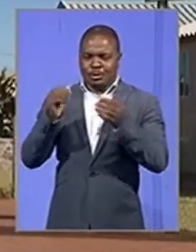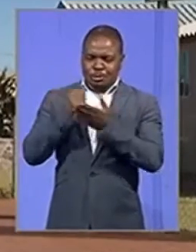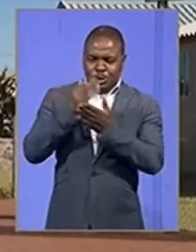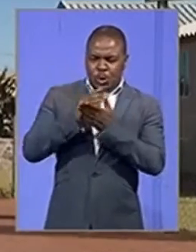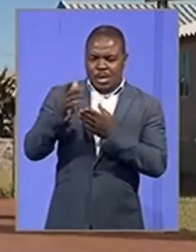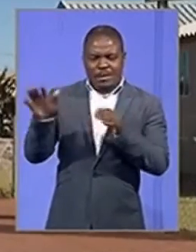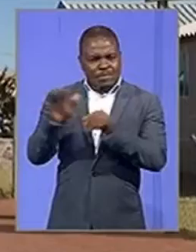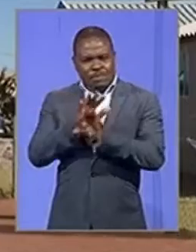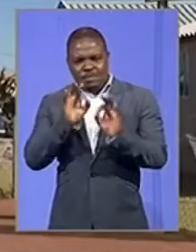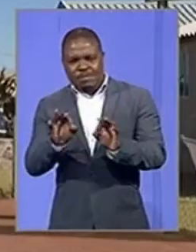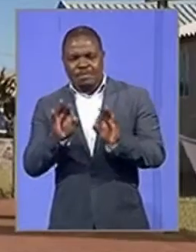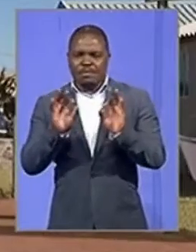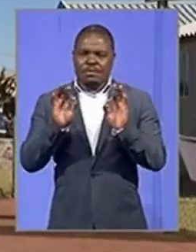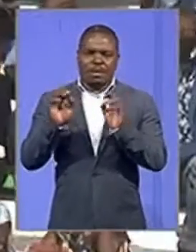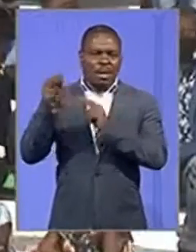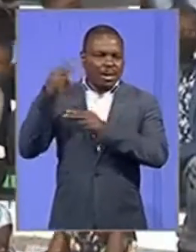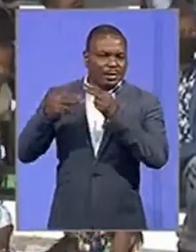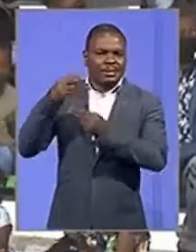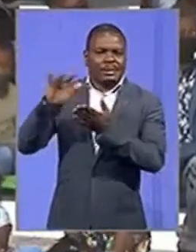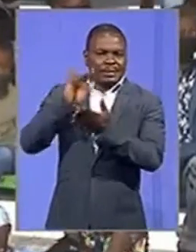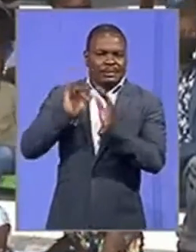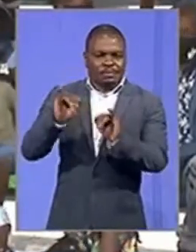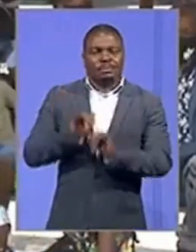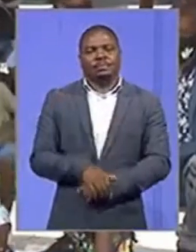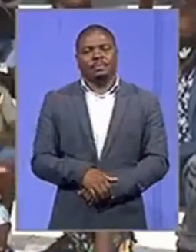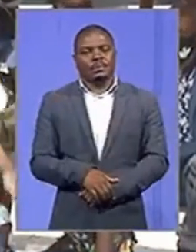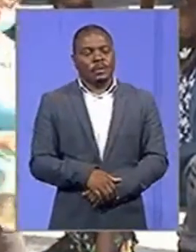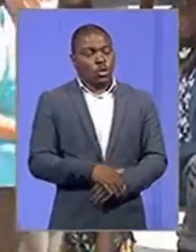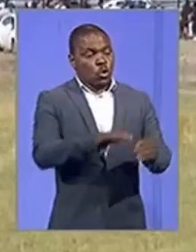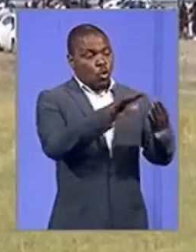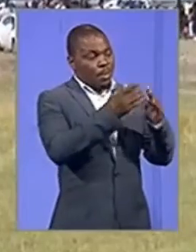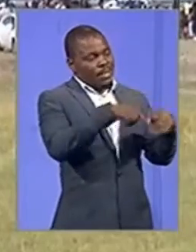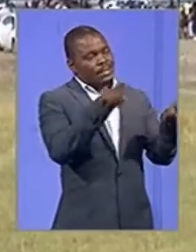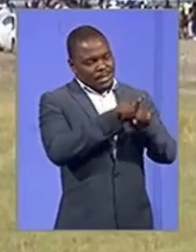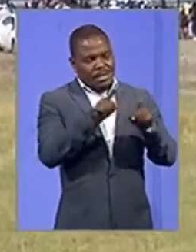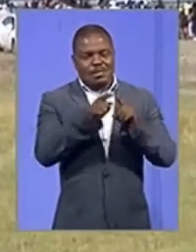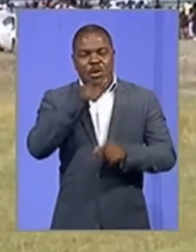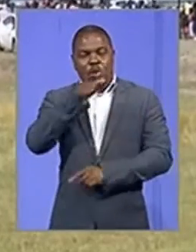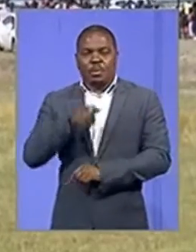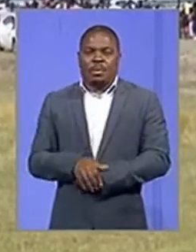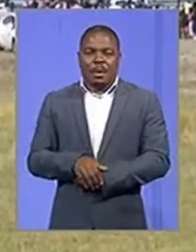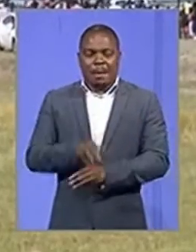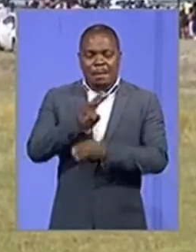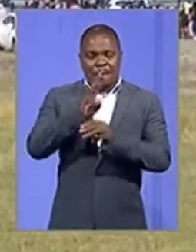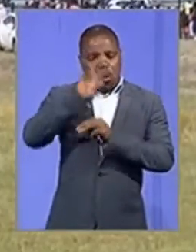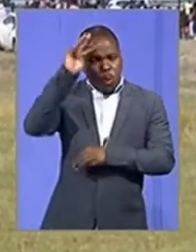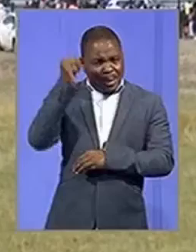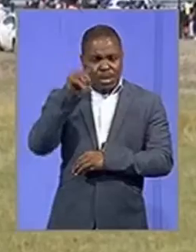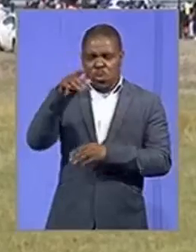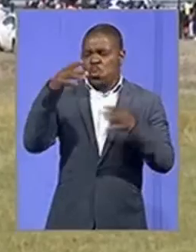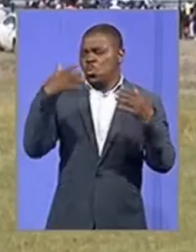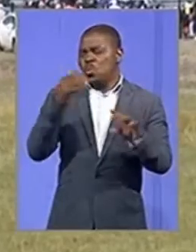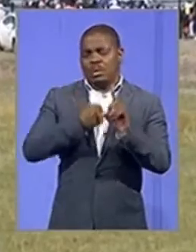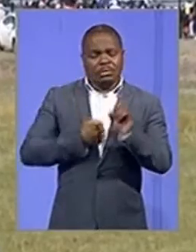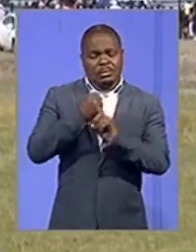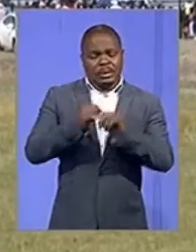full heritage site. Baahi le bona ba ntshitse maikutlo. Mama Winnie o re lwanetse haholoholo re batho ba bo mme re sena